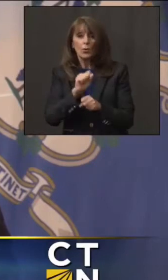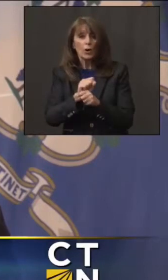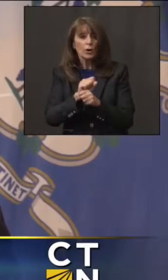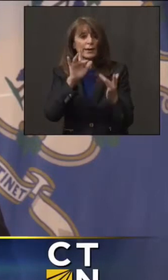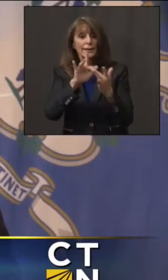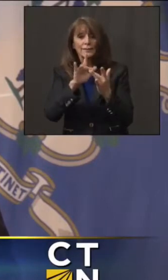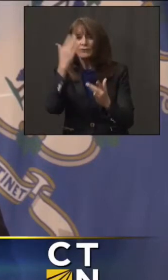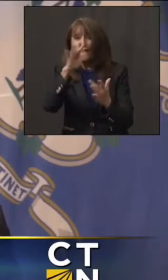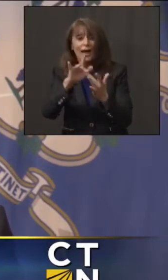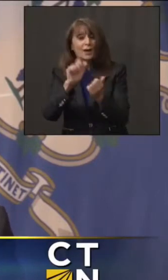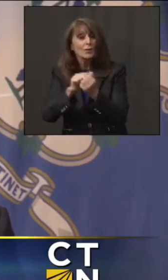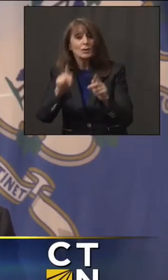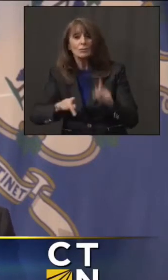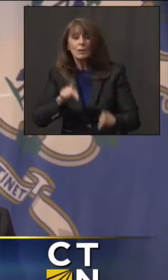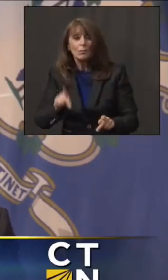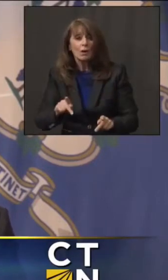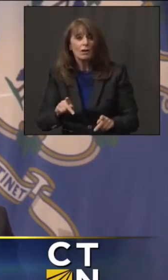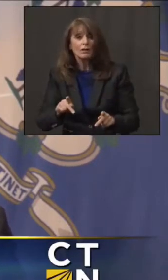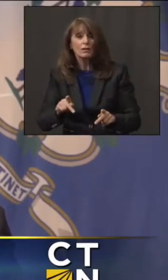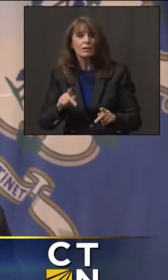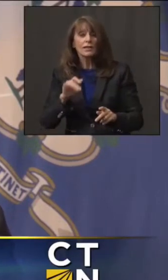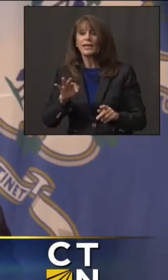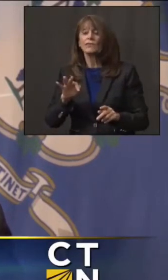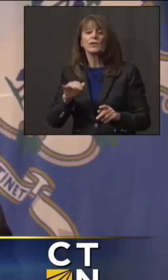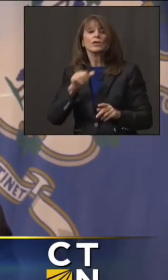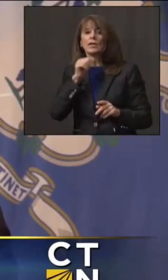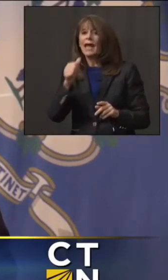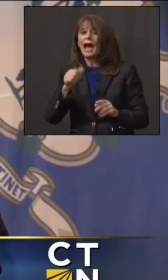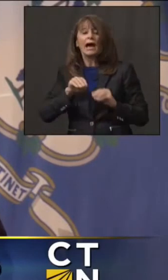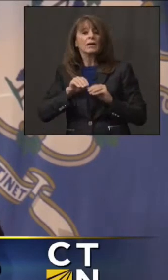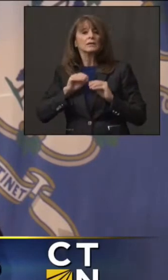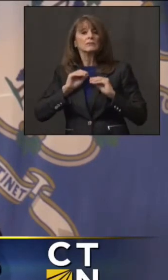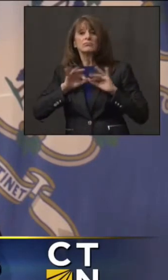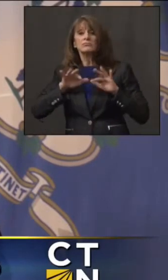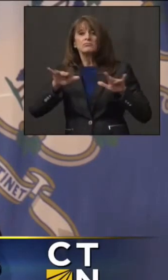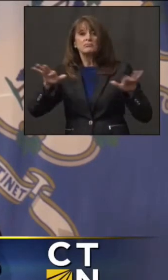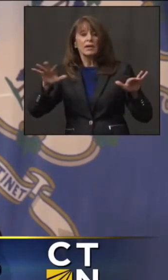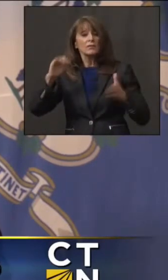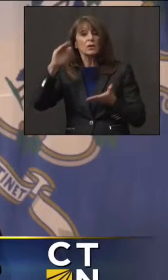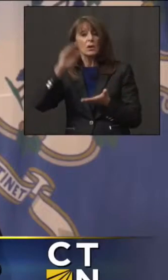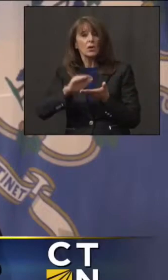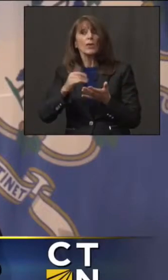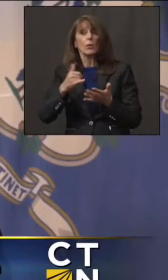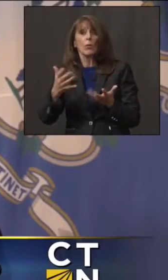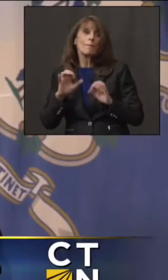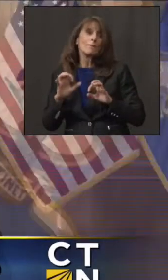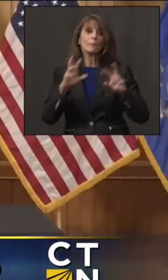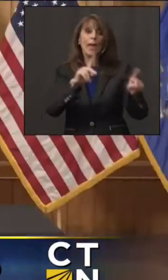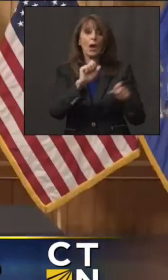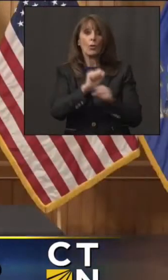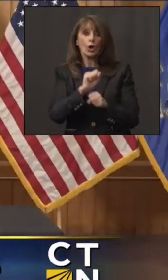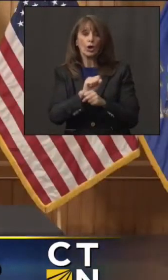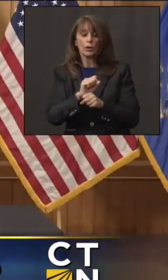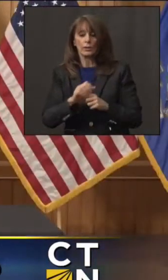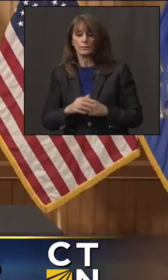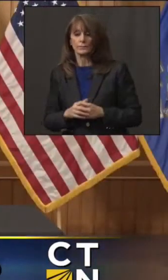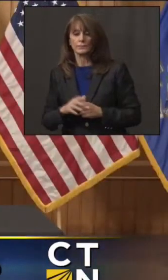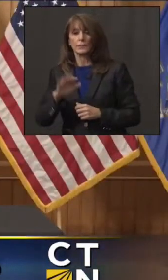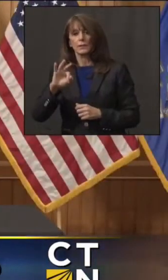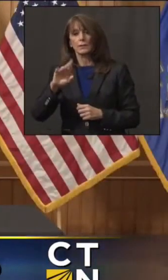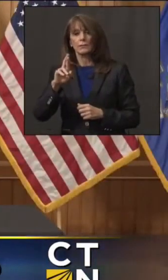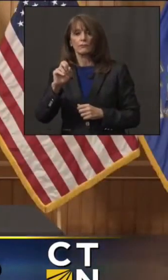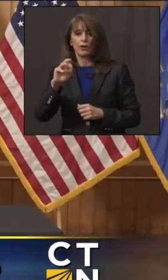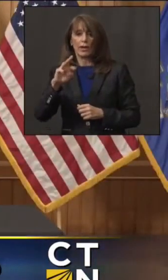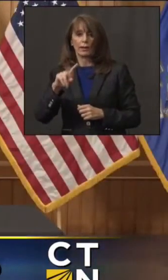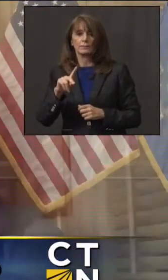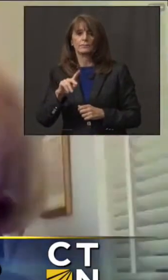whom, if they're no longer infecting, it'd be great if we could get them back helping out. And I would just follow the